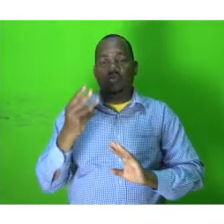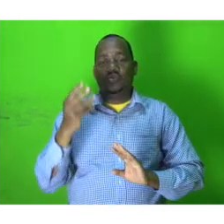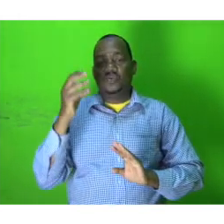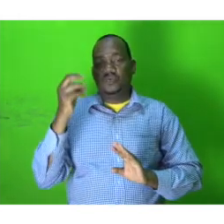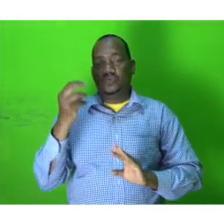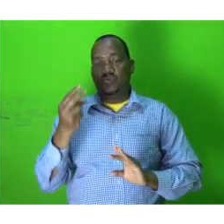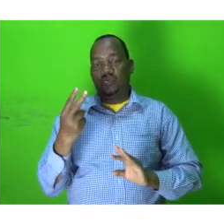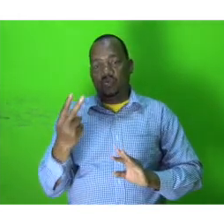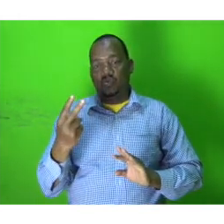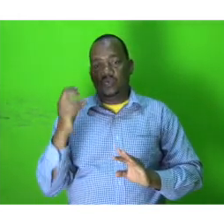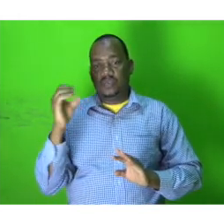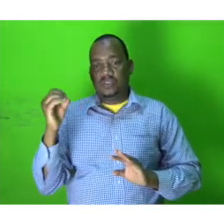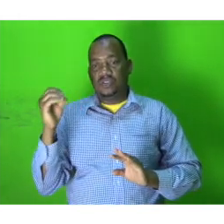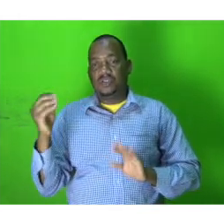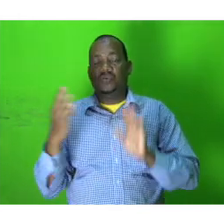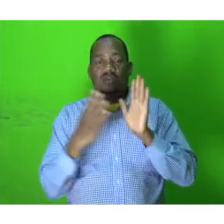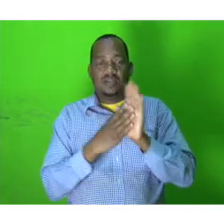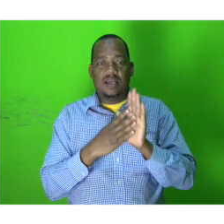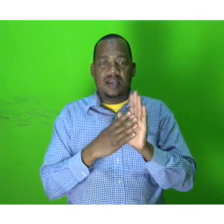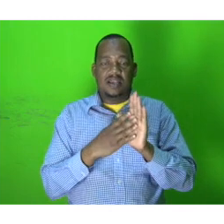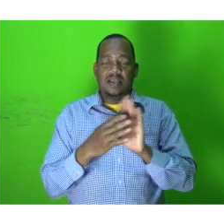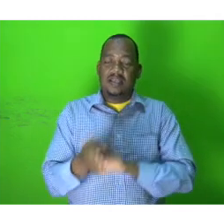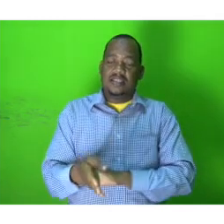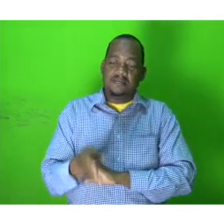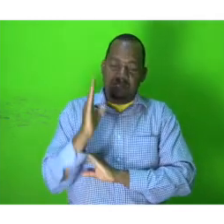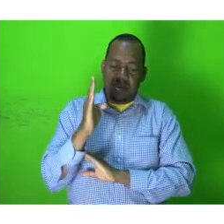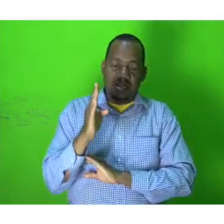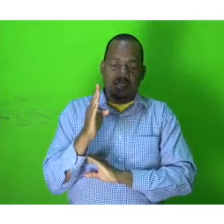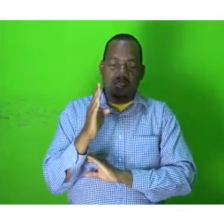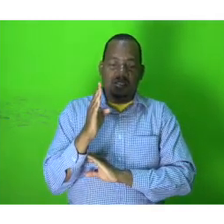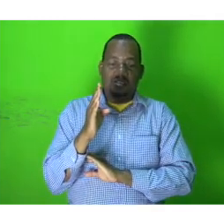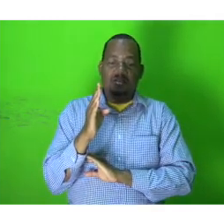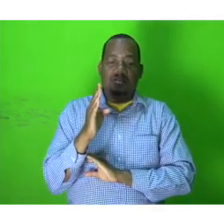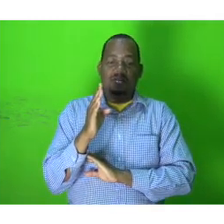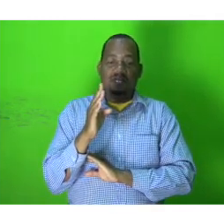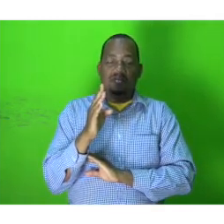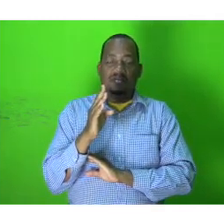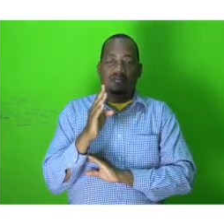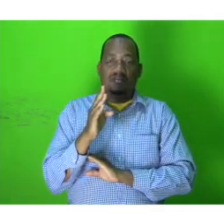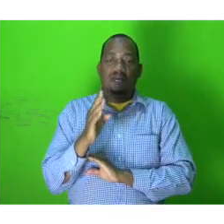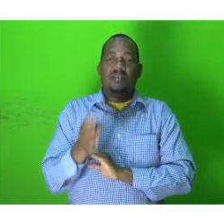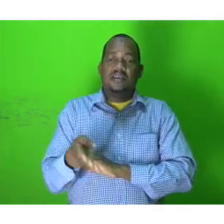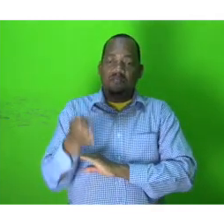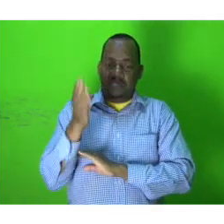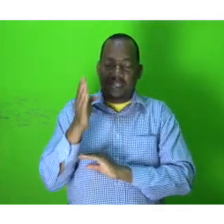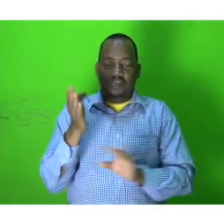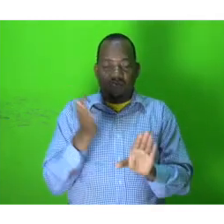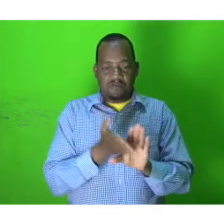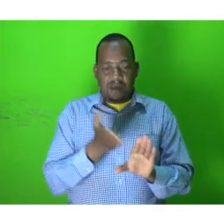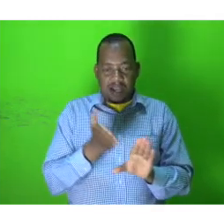2009. The branch name Tungu, put here